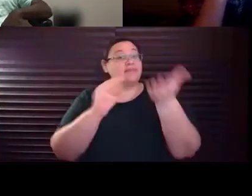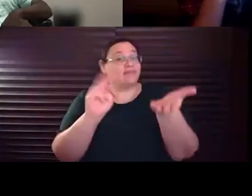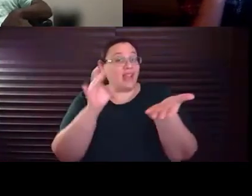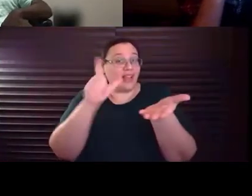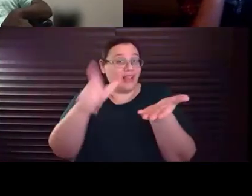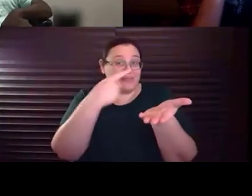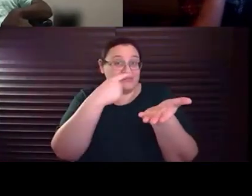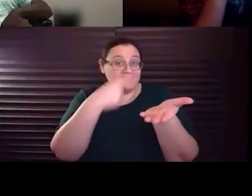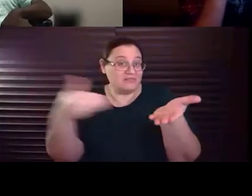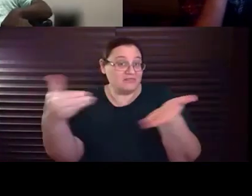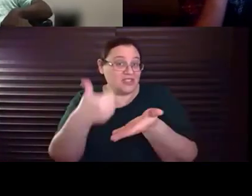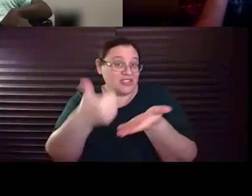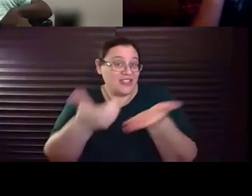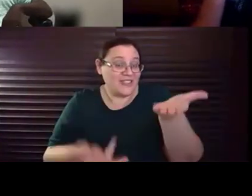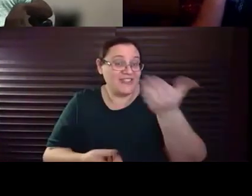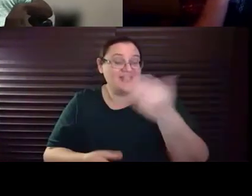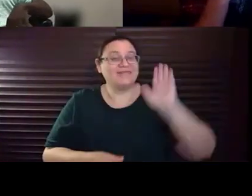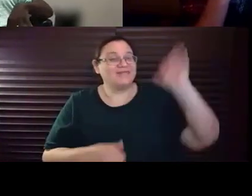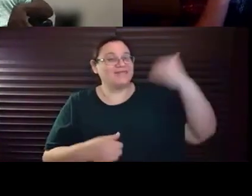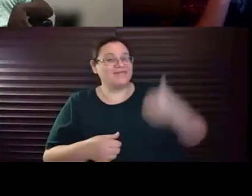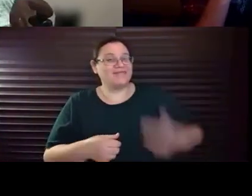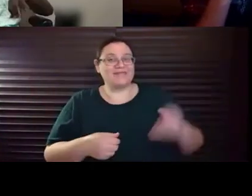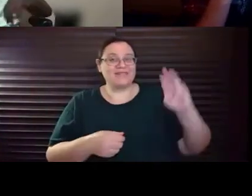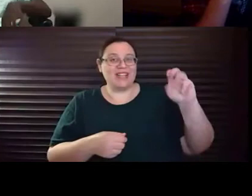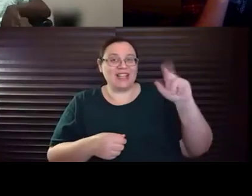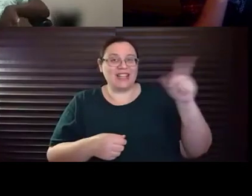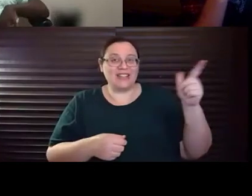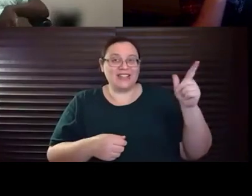My name is Michael Parks. Pull my close up.